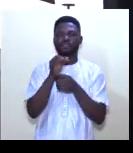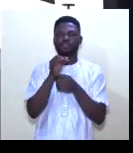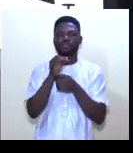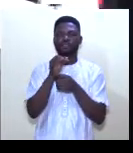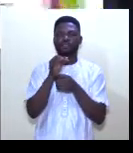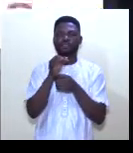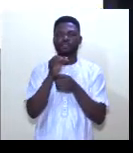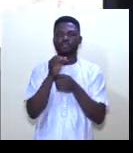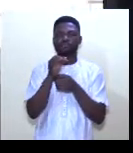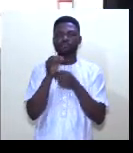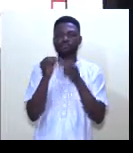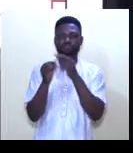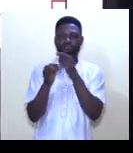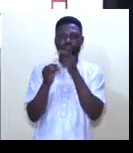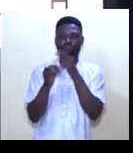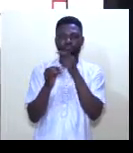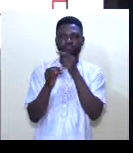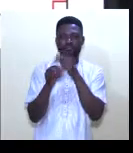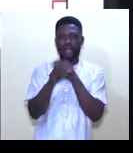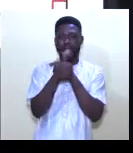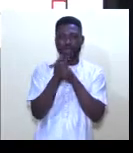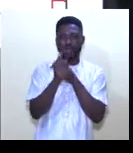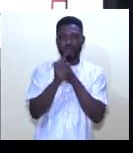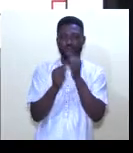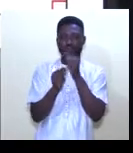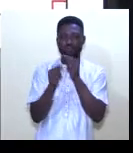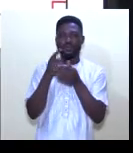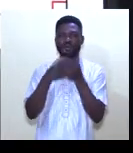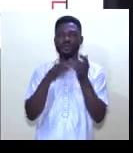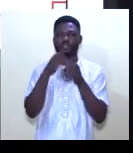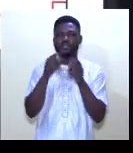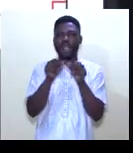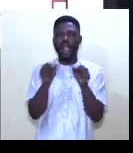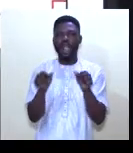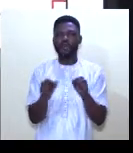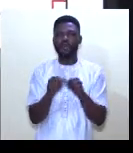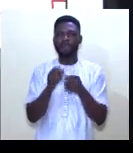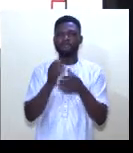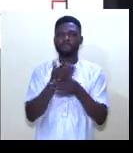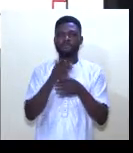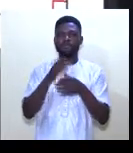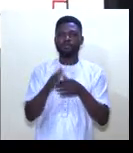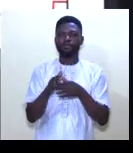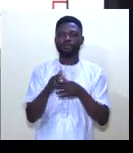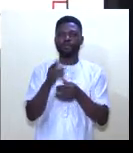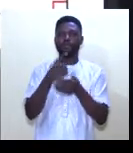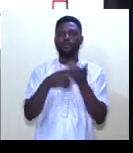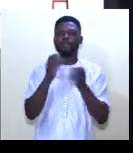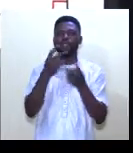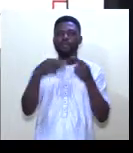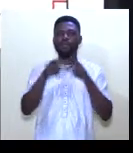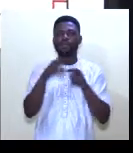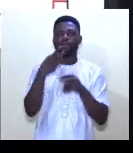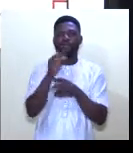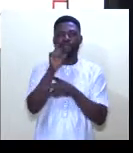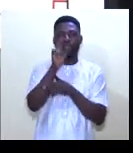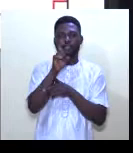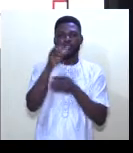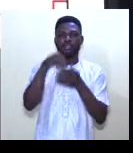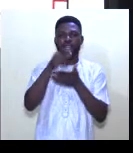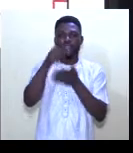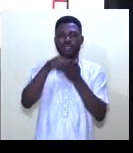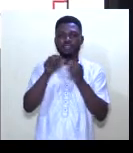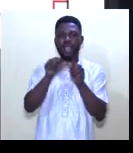on quickly. Here is another one for you to do. What is the angle between, or what is the value